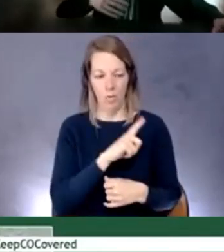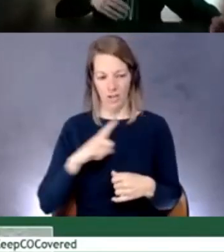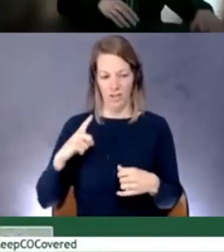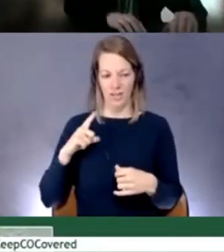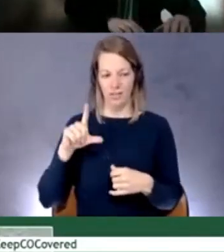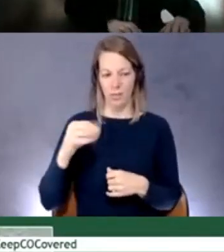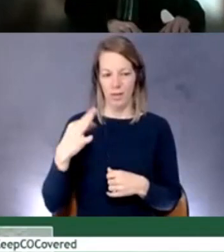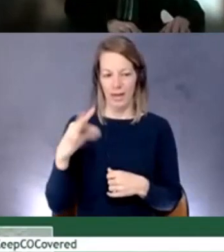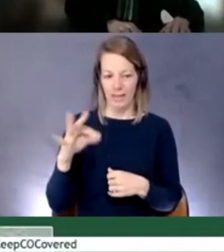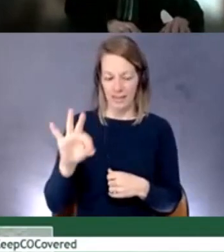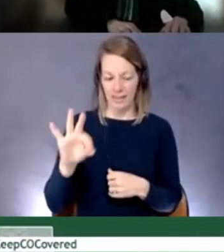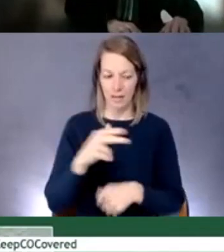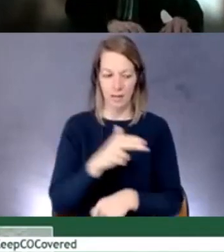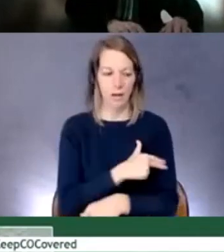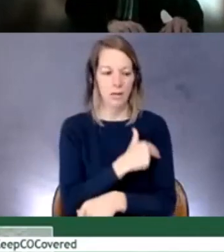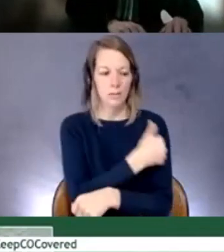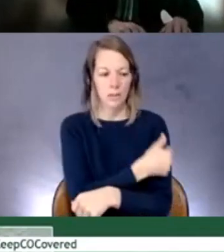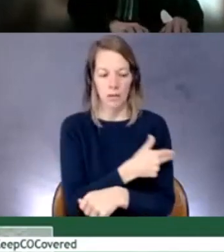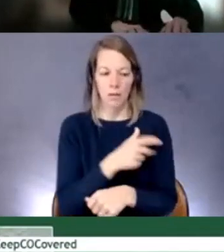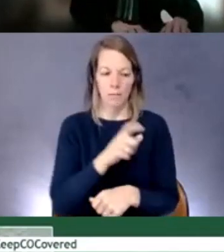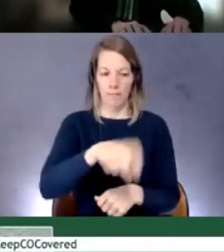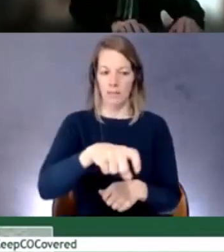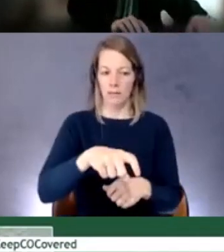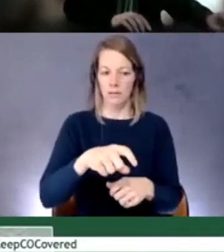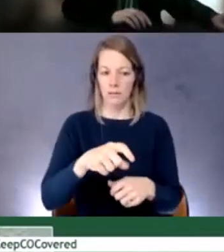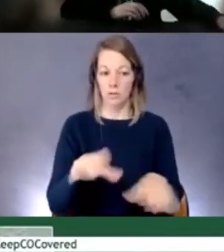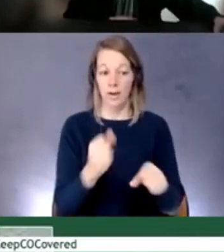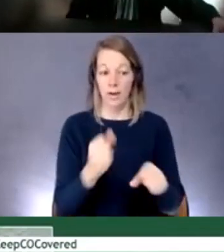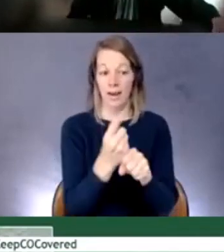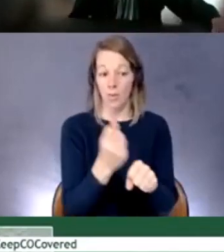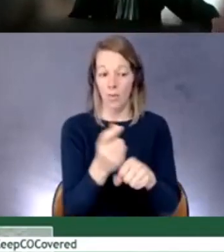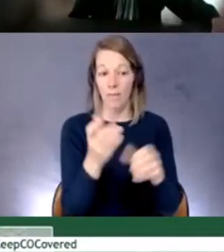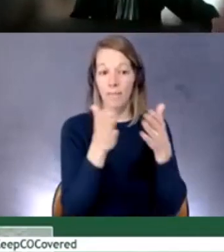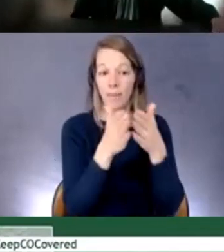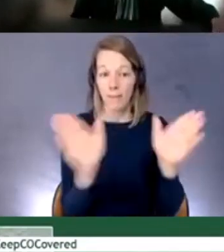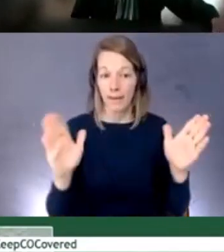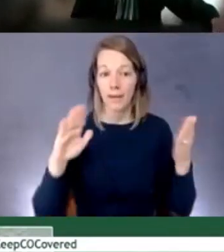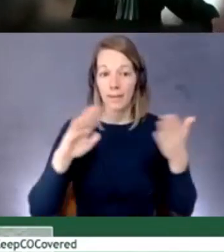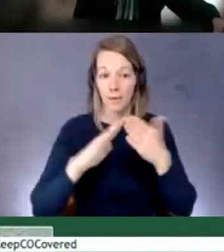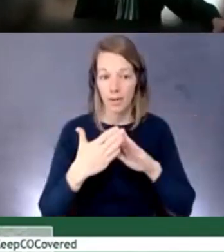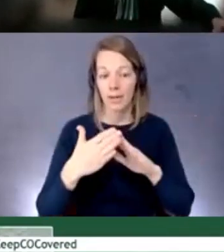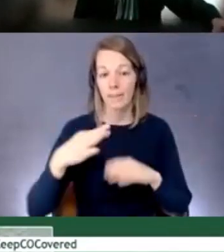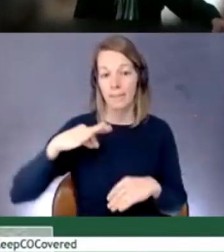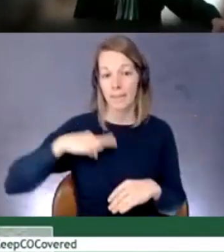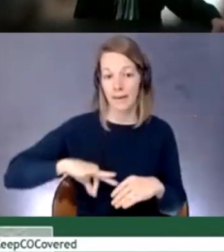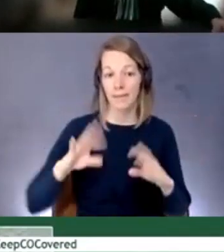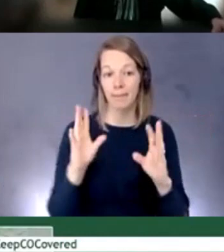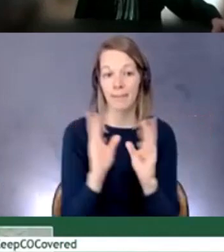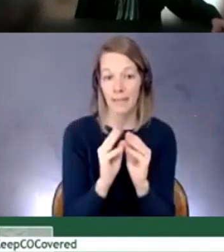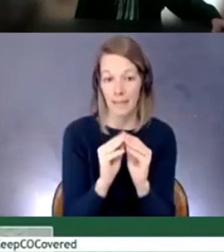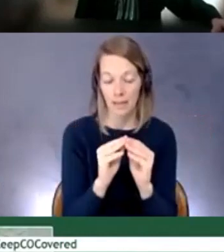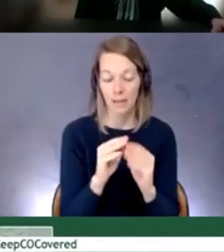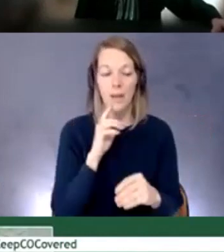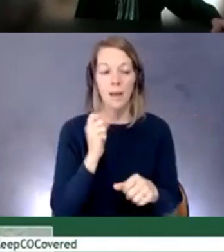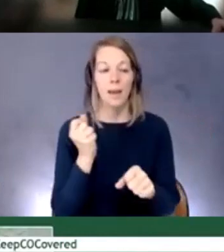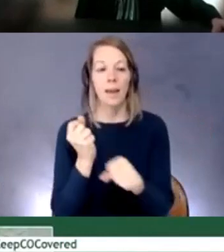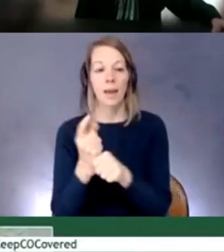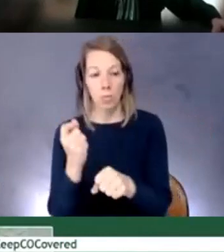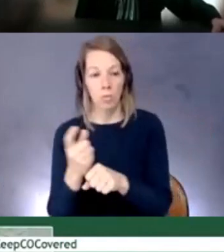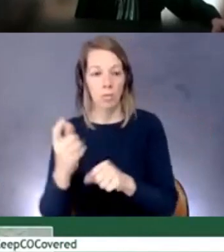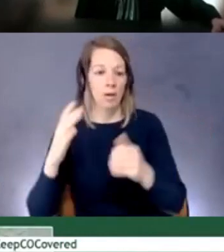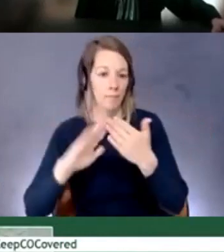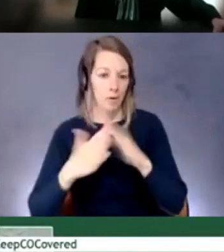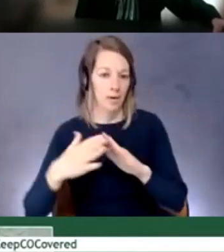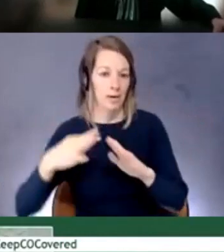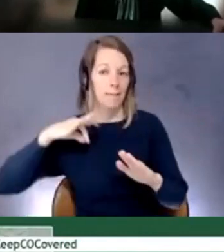2019. Our hospitals need to hold an annual public community benefit meeting and have an annual community benefit